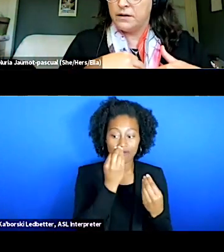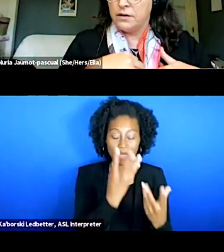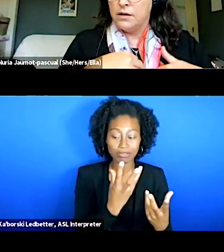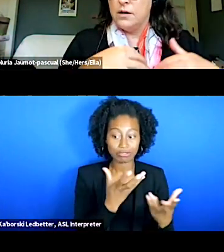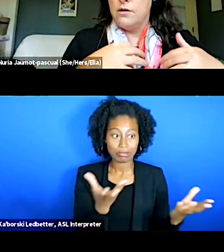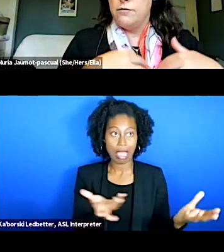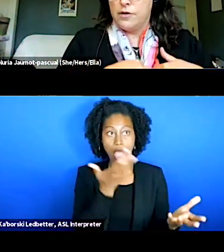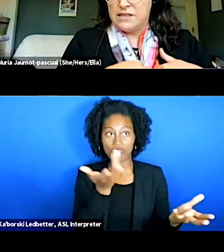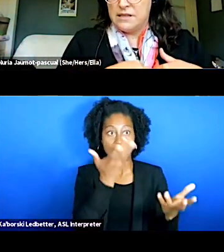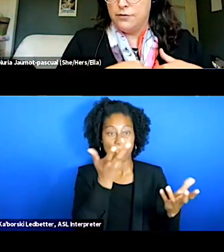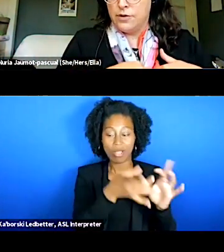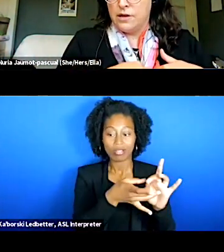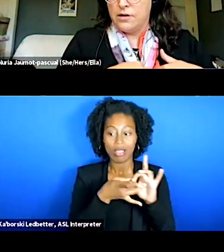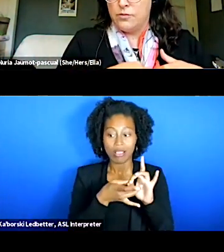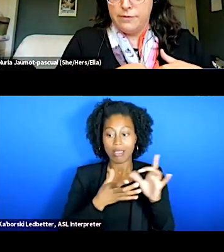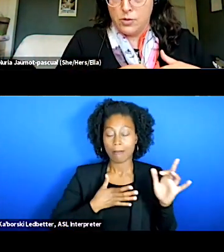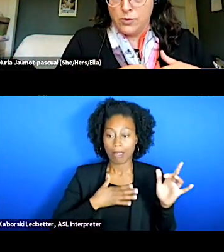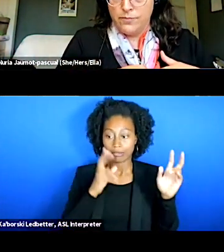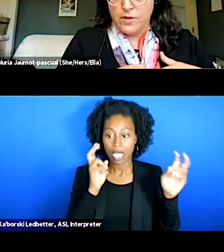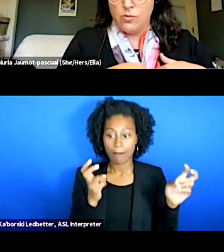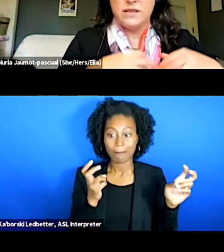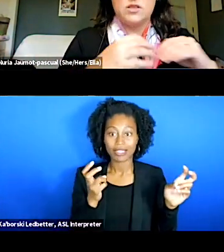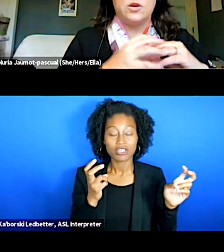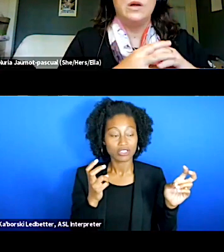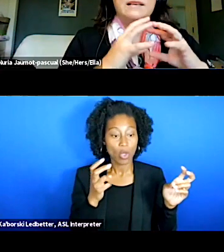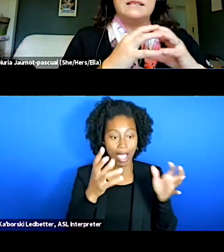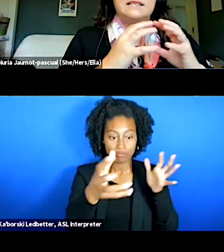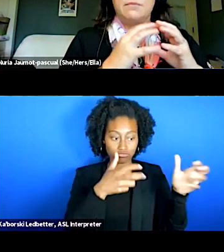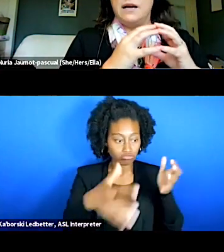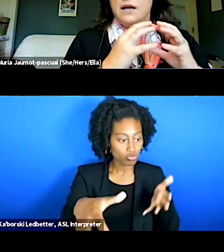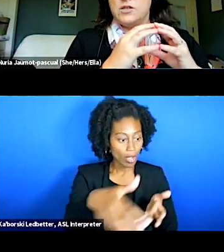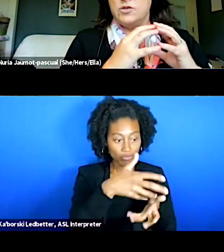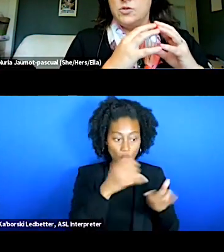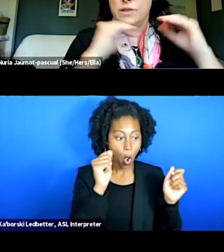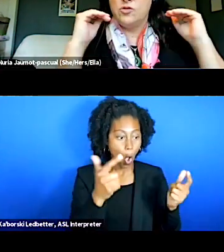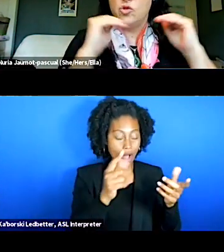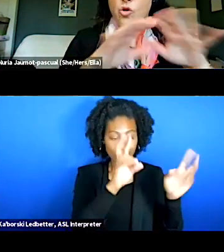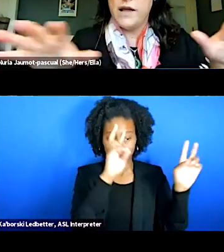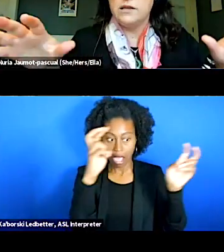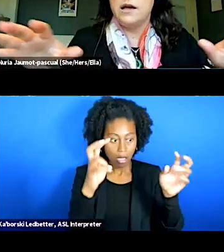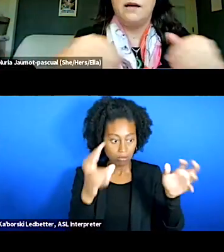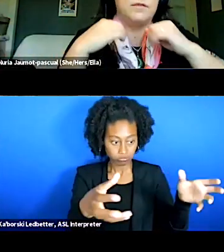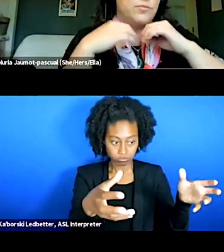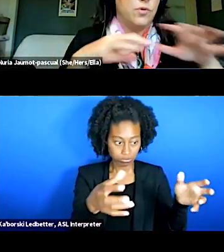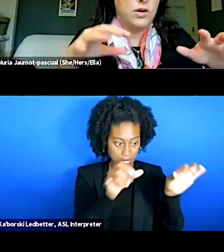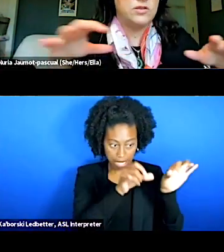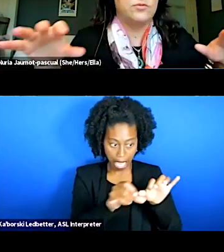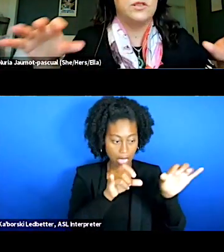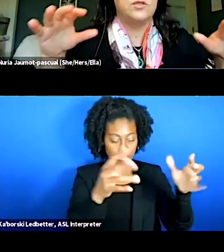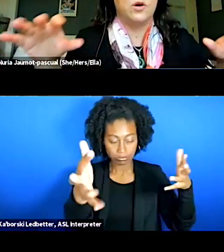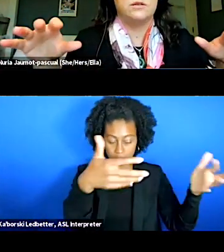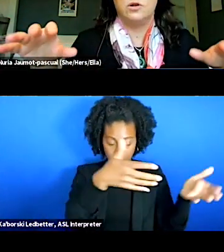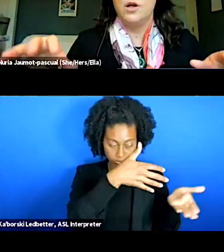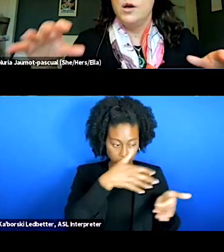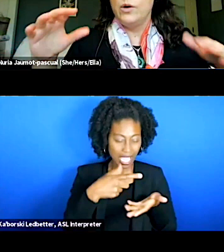topic for the review, right? So systematic has to do with trying to have the broadest